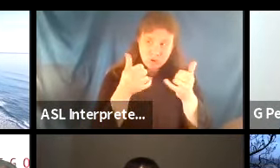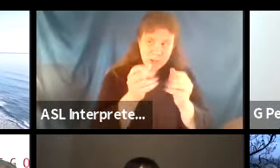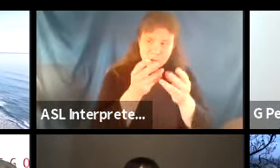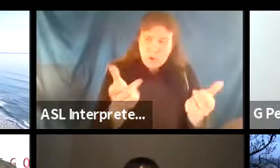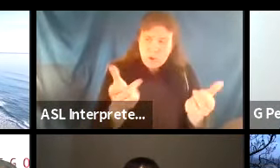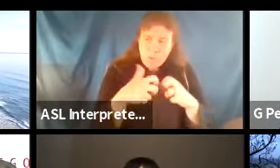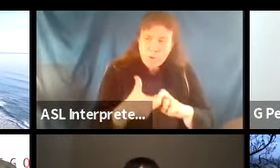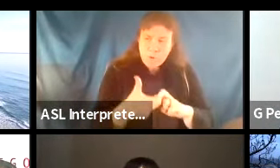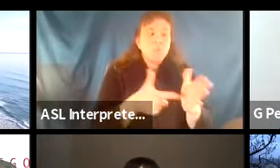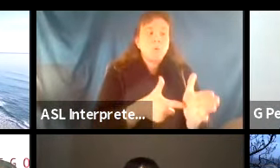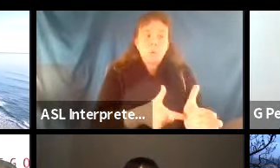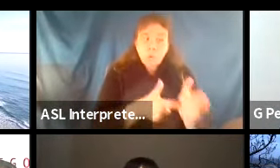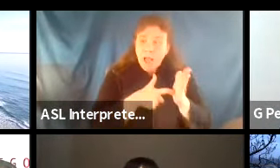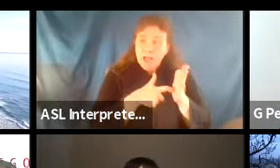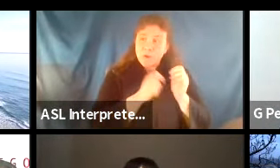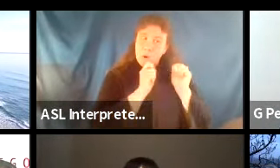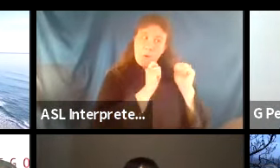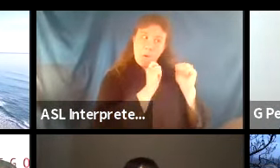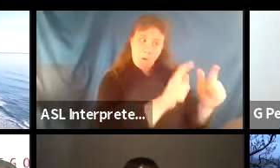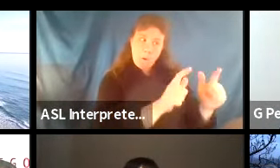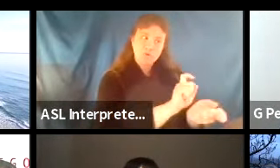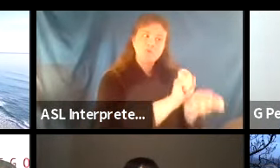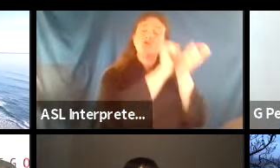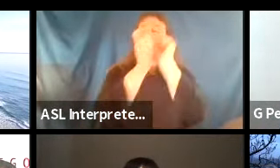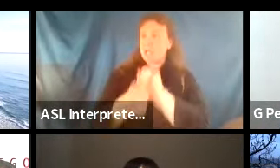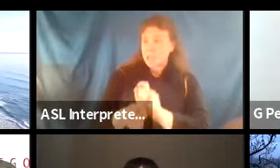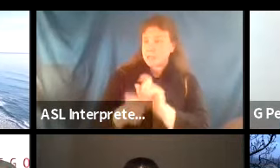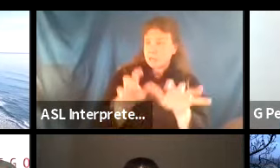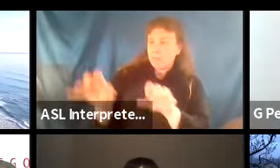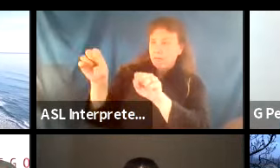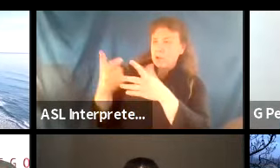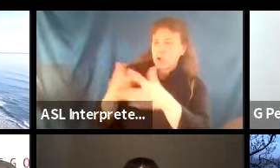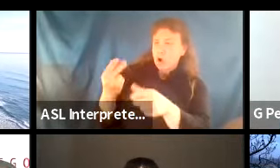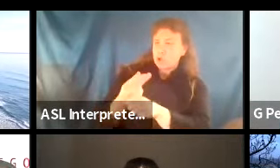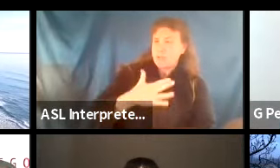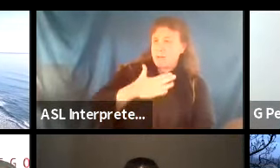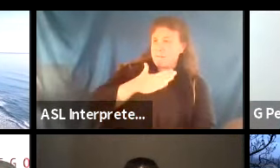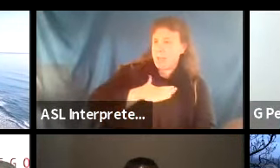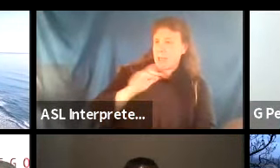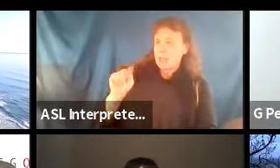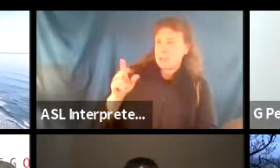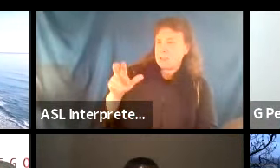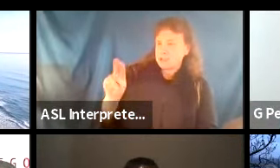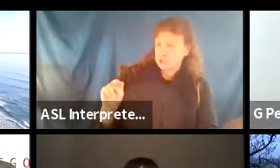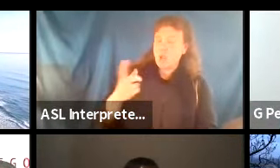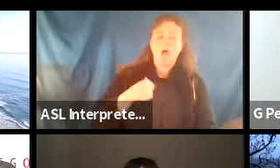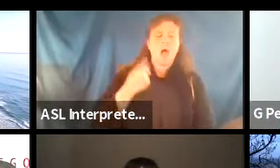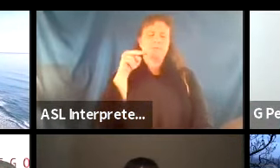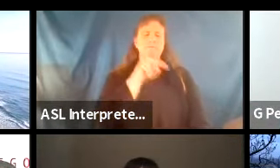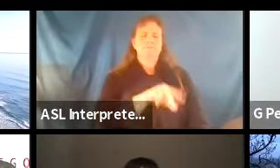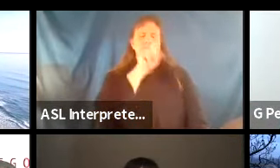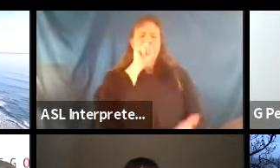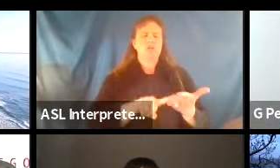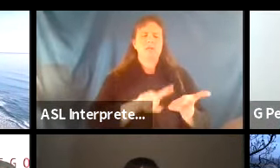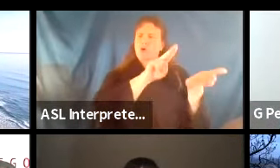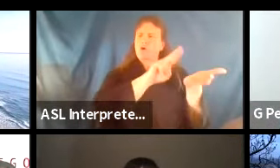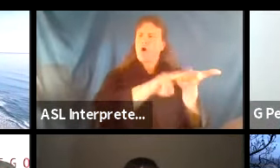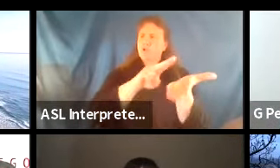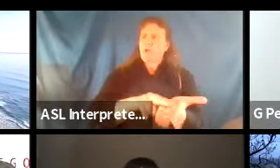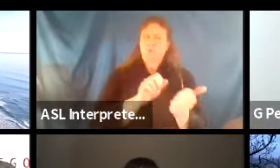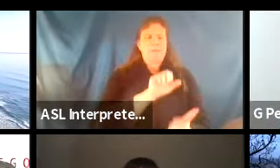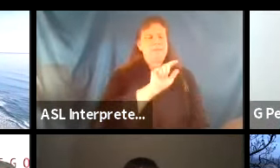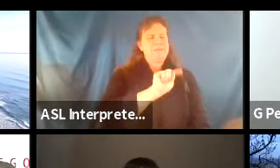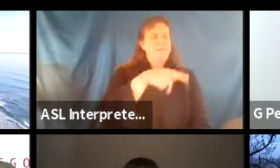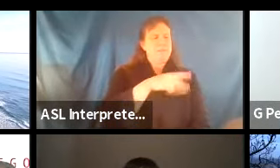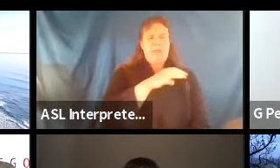healthcare providers and systems. I looked in the contract, I'm glad, Bobby, you included that in the email between the TPA and the state, and every